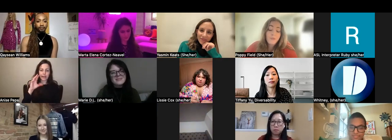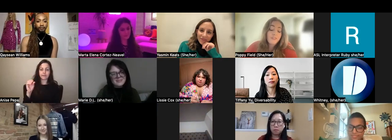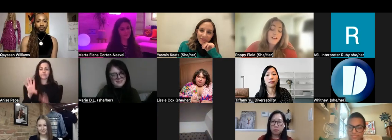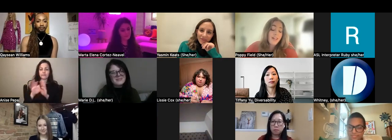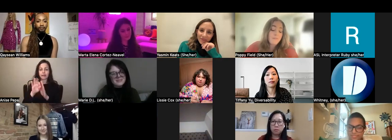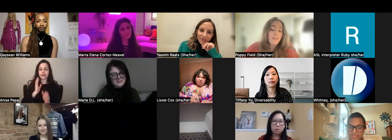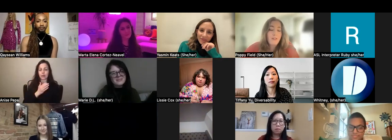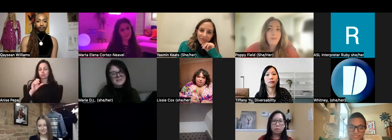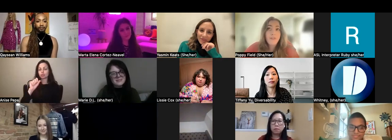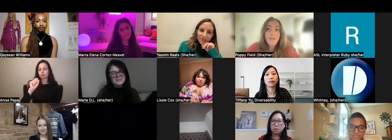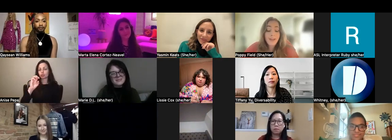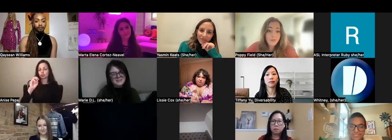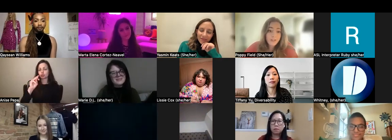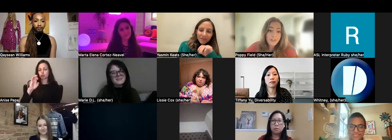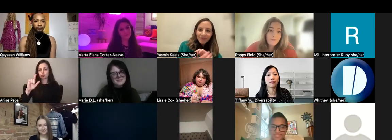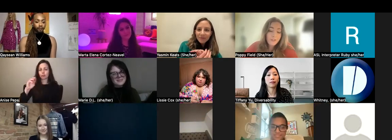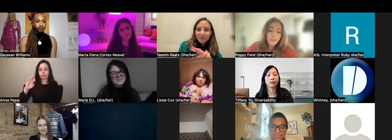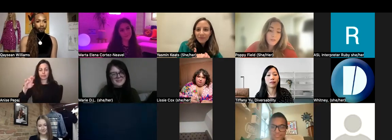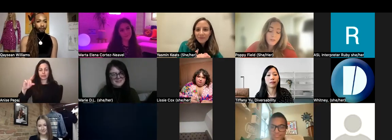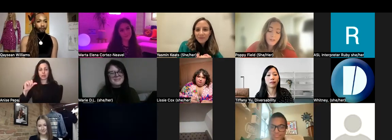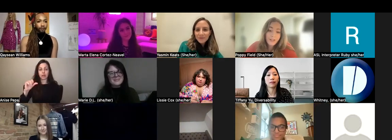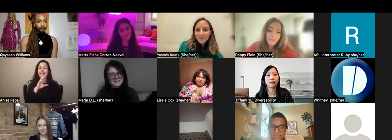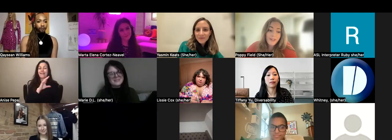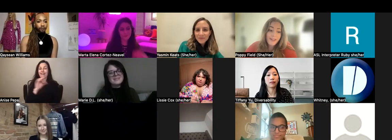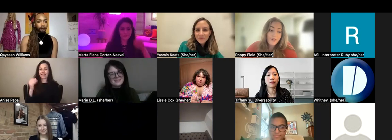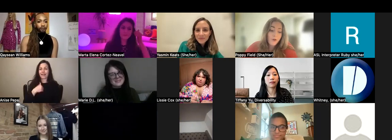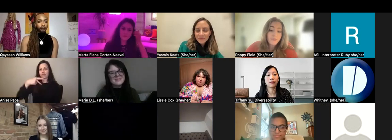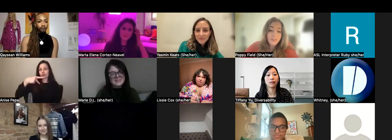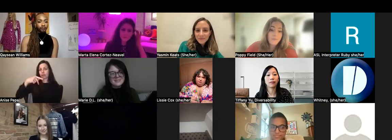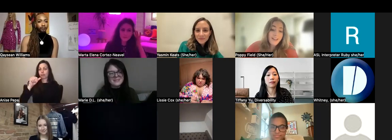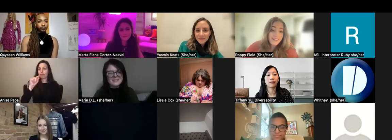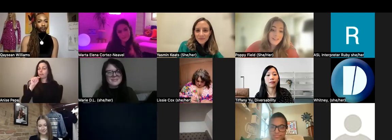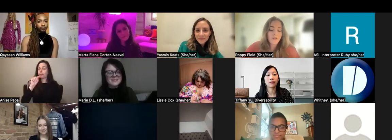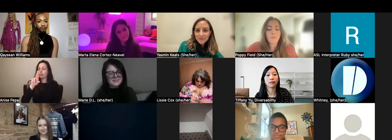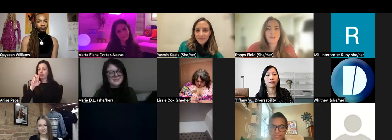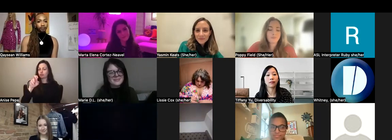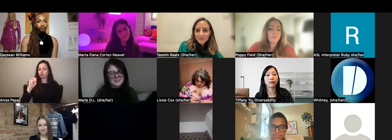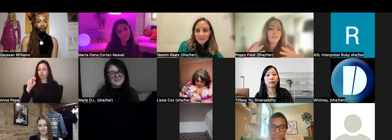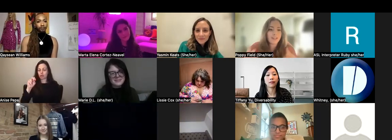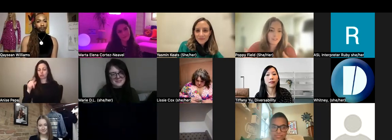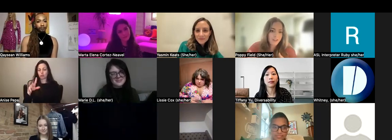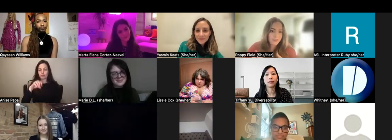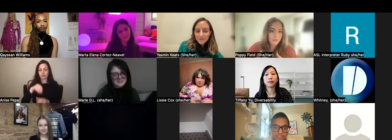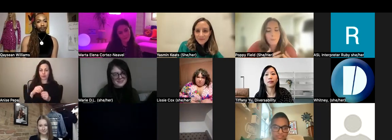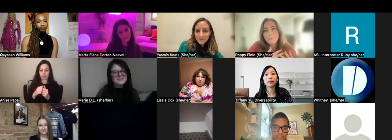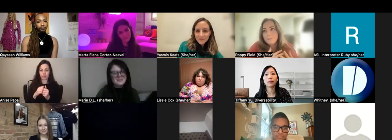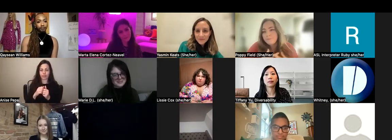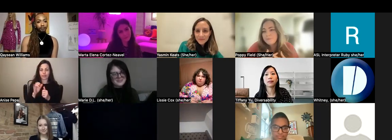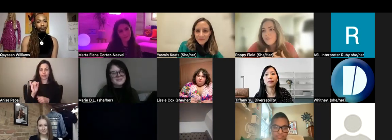at OpenStyleLab. We also have a Patreon now, which you can join and become a OpenStyleLab hacker, which is just more of an inner